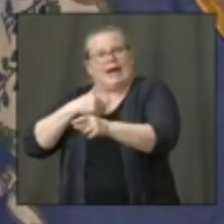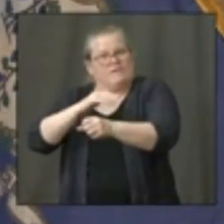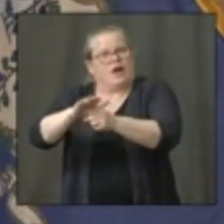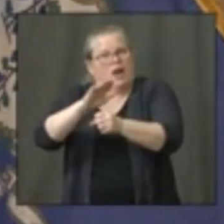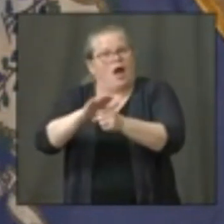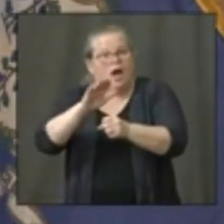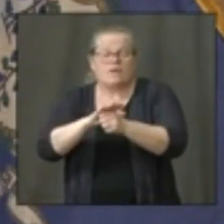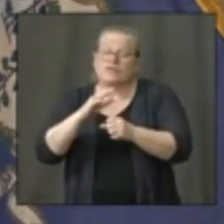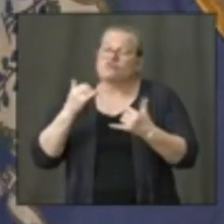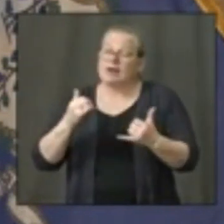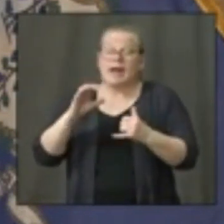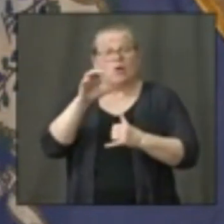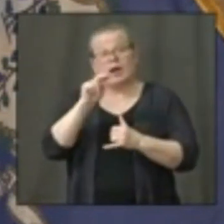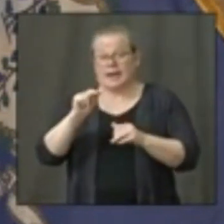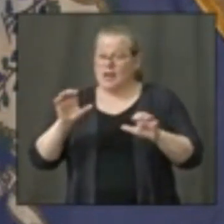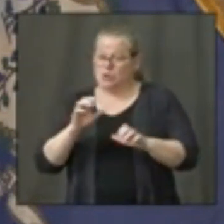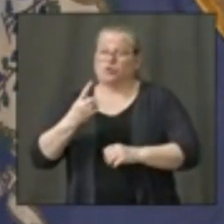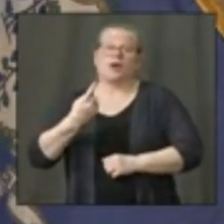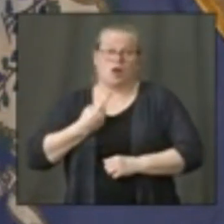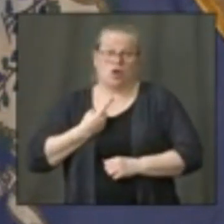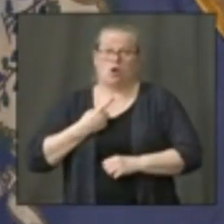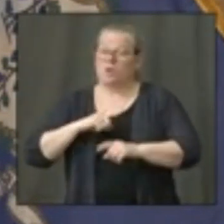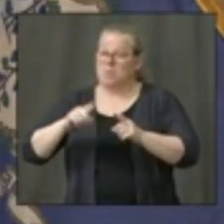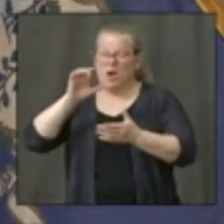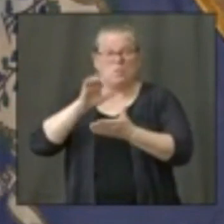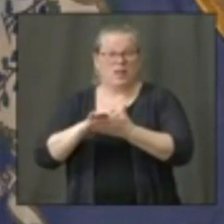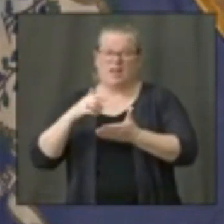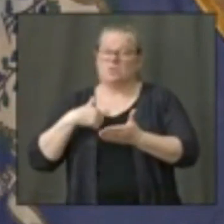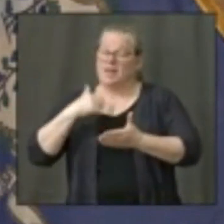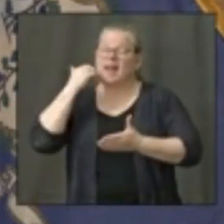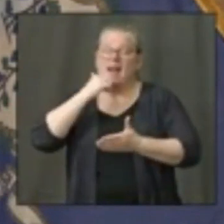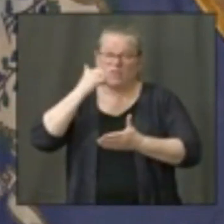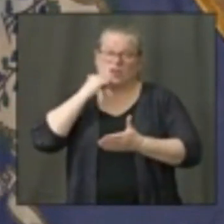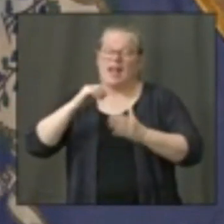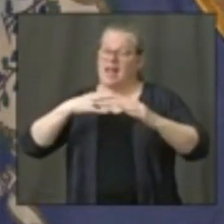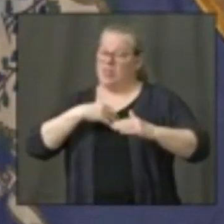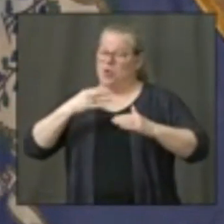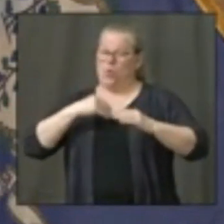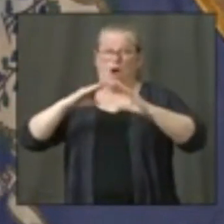on their own, but believe me, I'm knocking on White House's door every day I can.